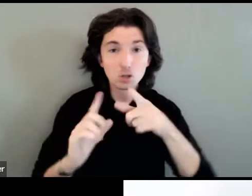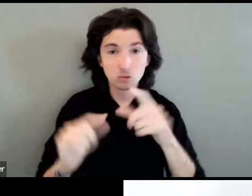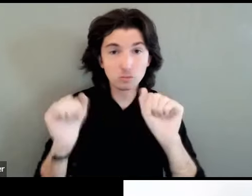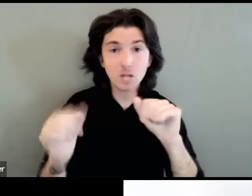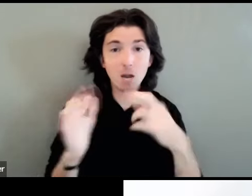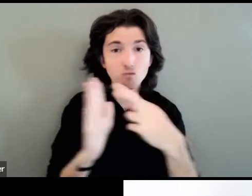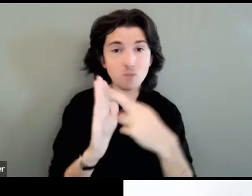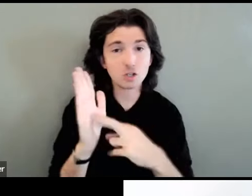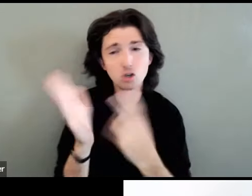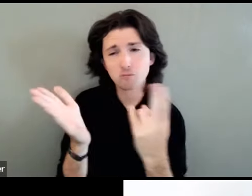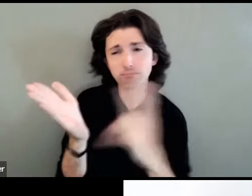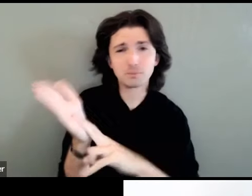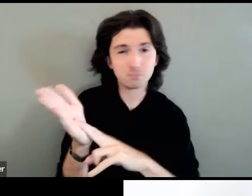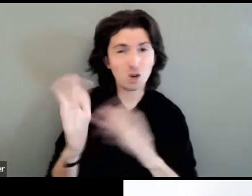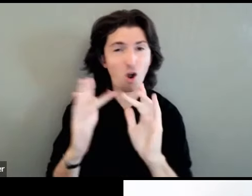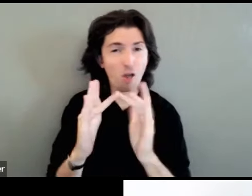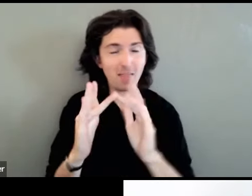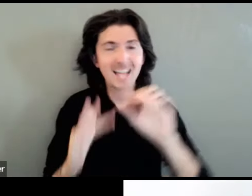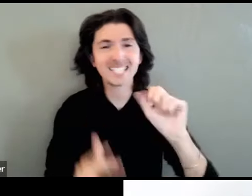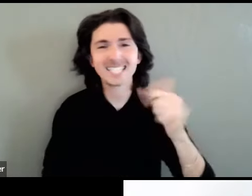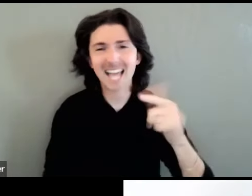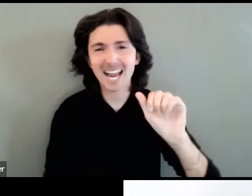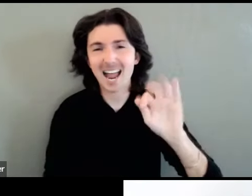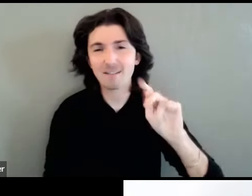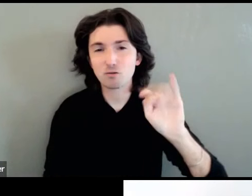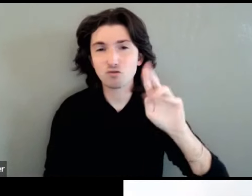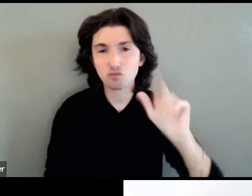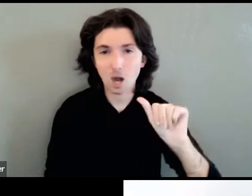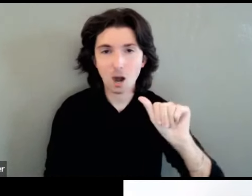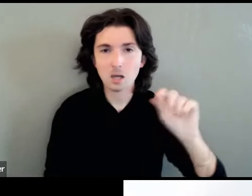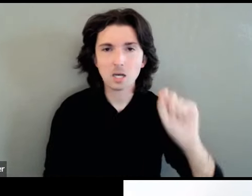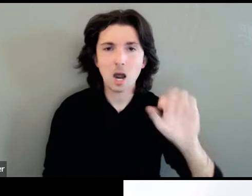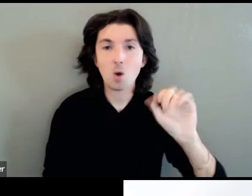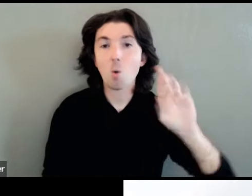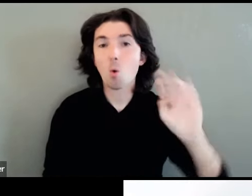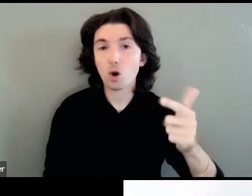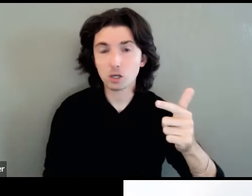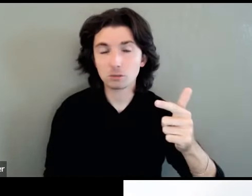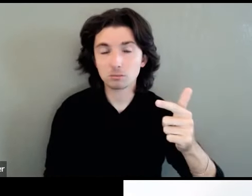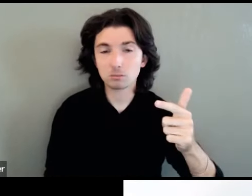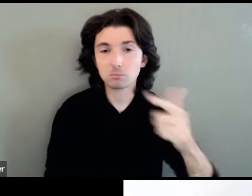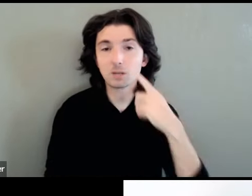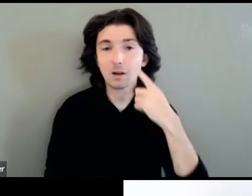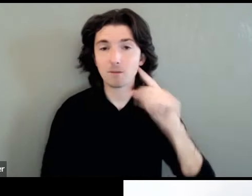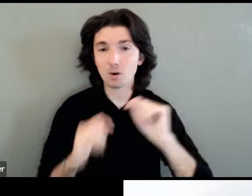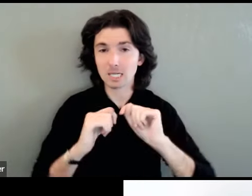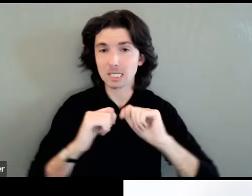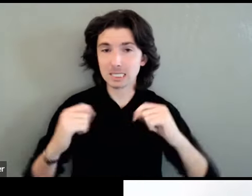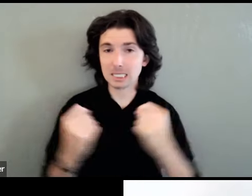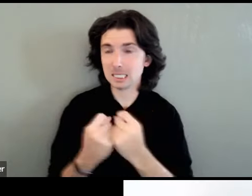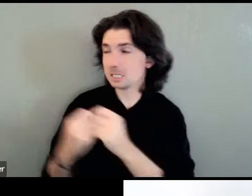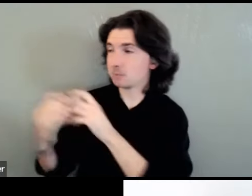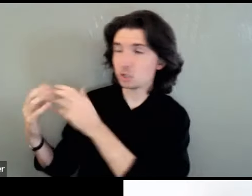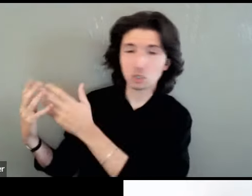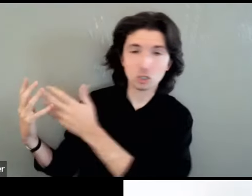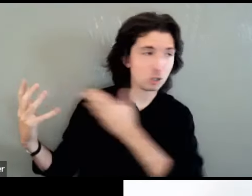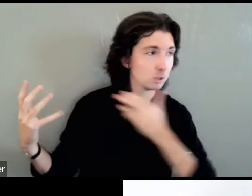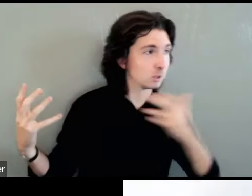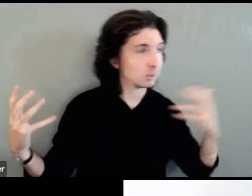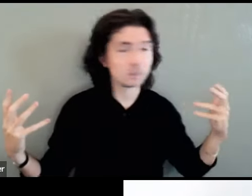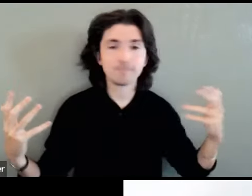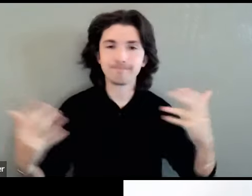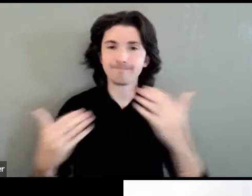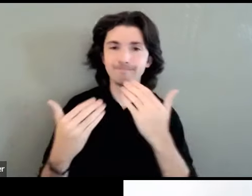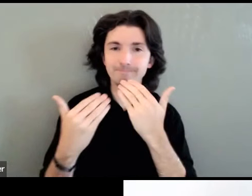presentation on our website at sagaftra.org. On behalf of the team here at SAG-AFTRA, we would like to thank everyone watching